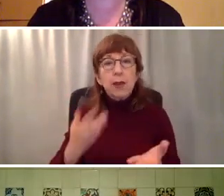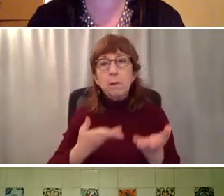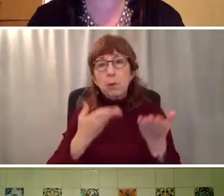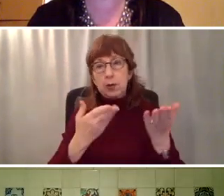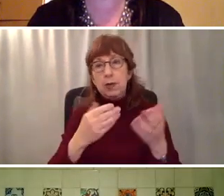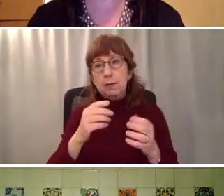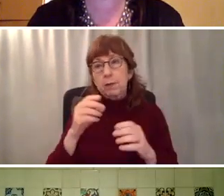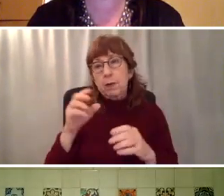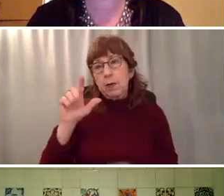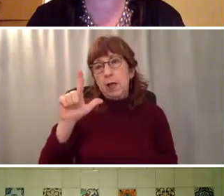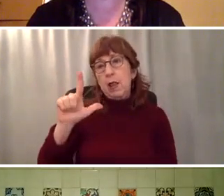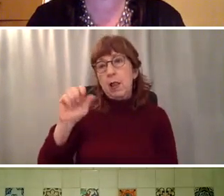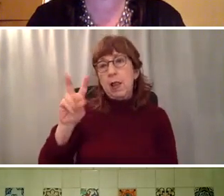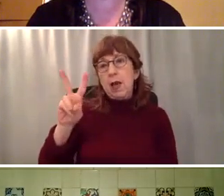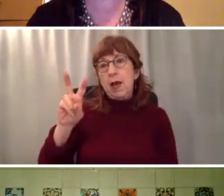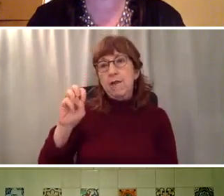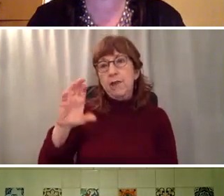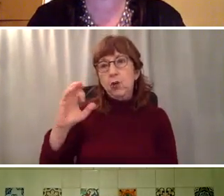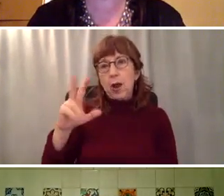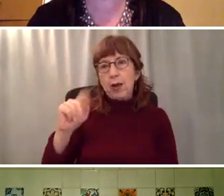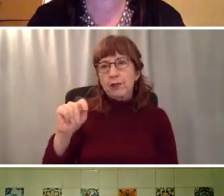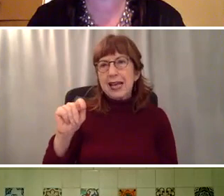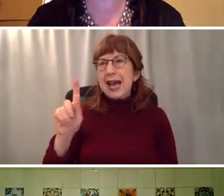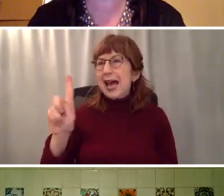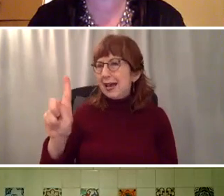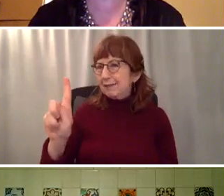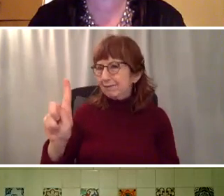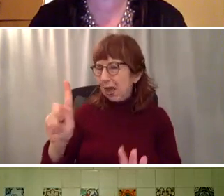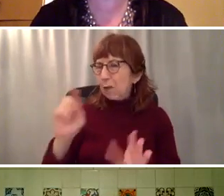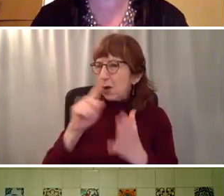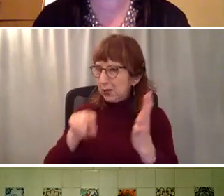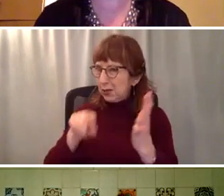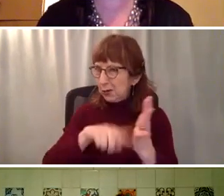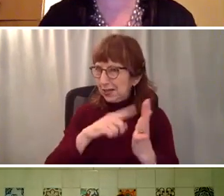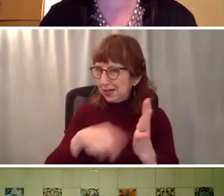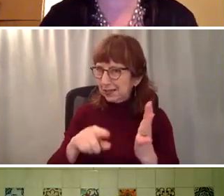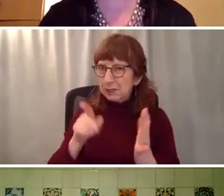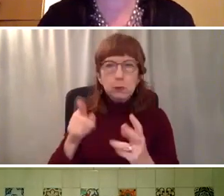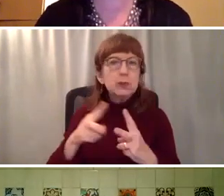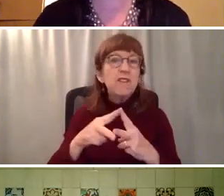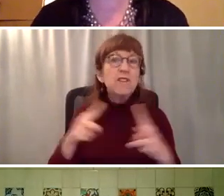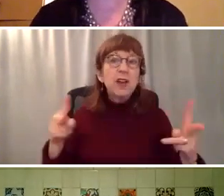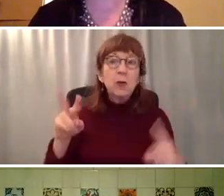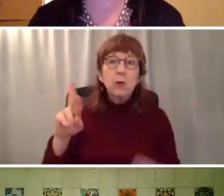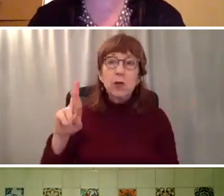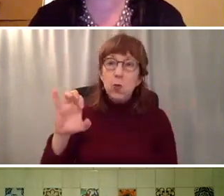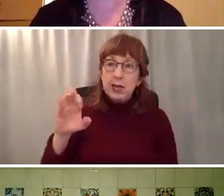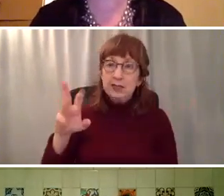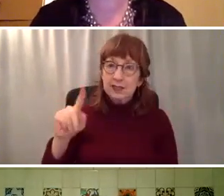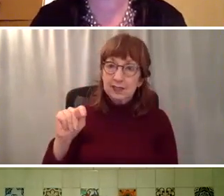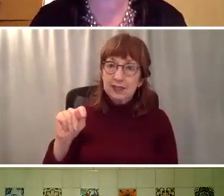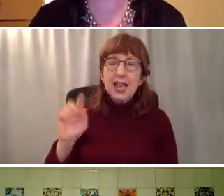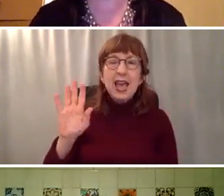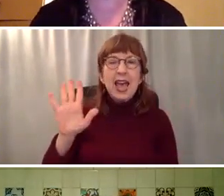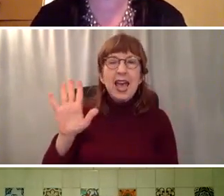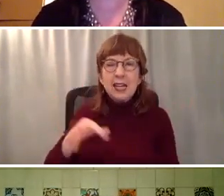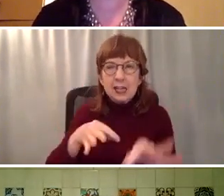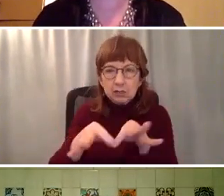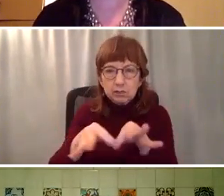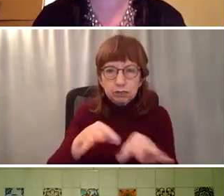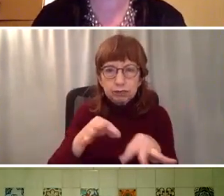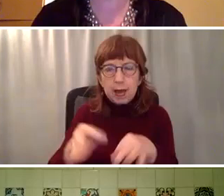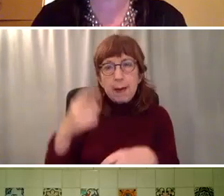Lovecraft, I want to be very critical of him. He was very racist and his treatment of mental health